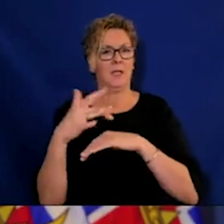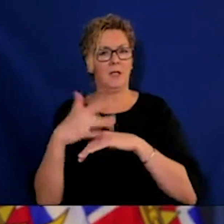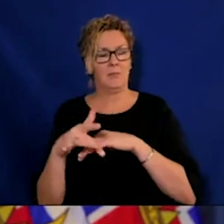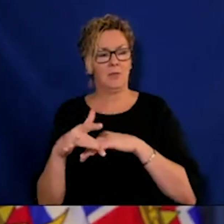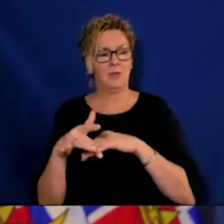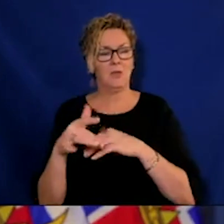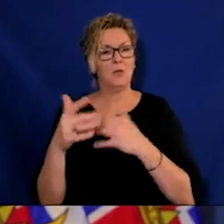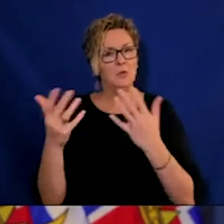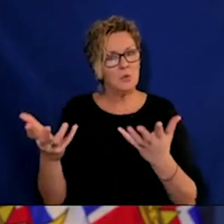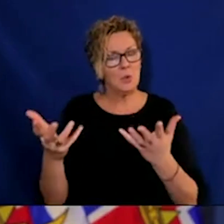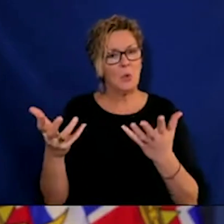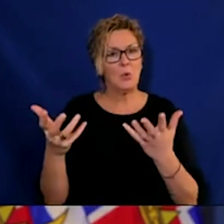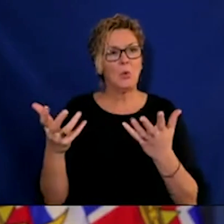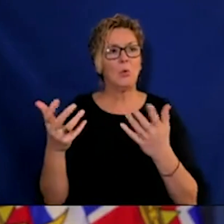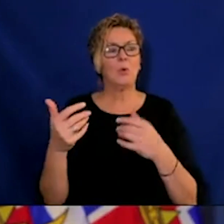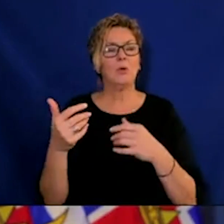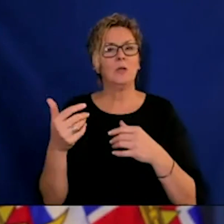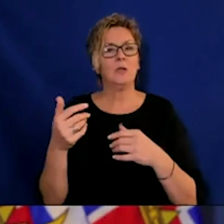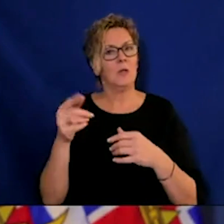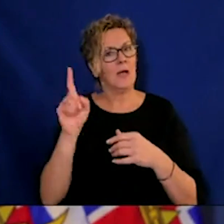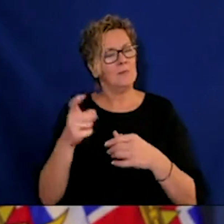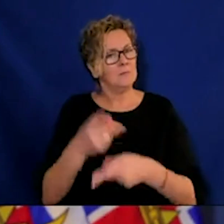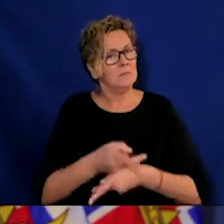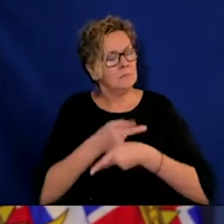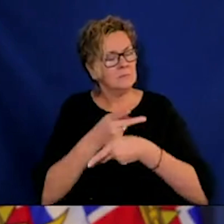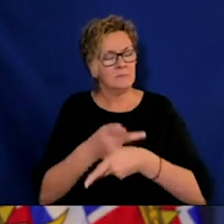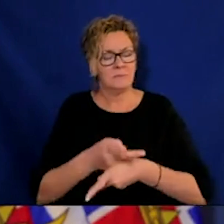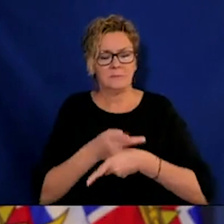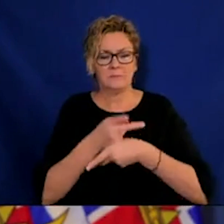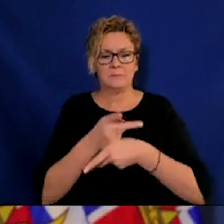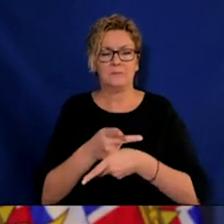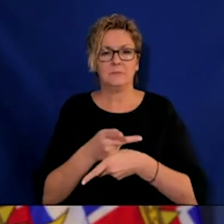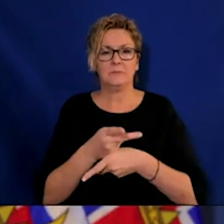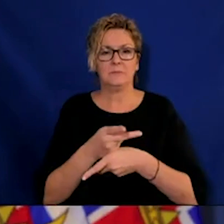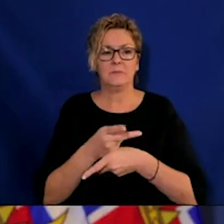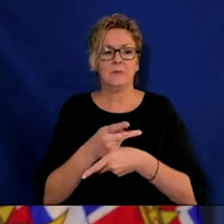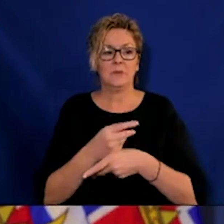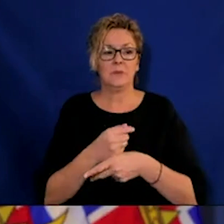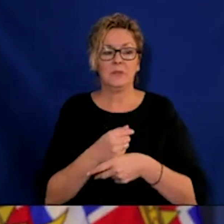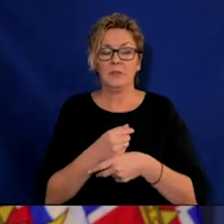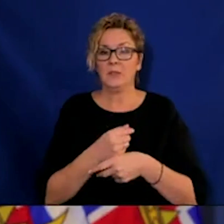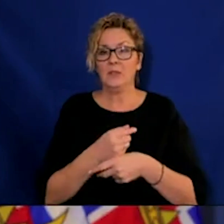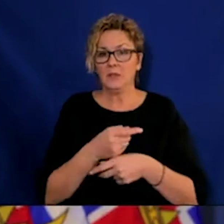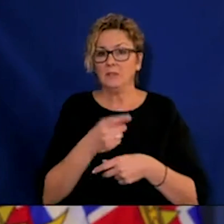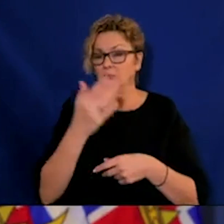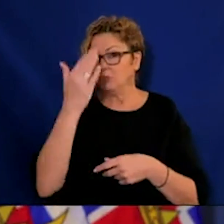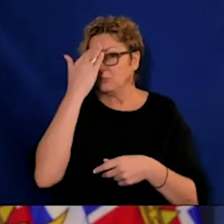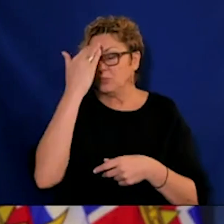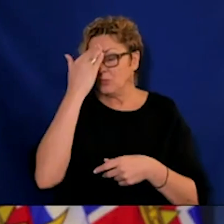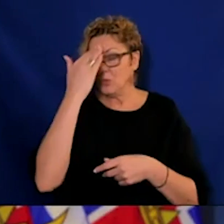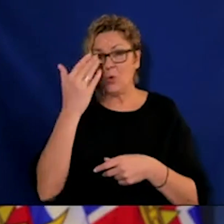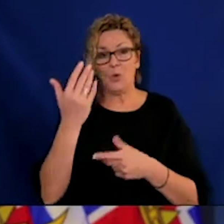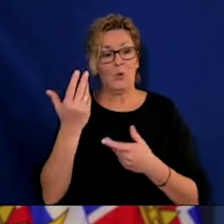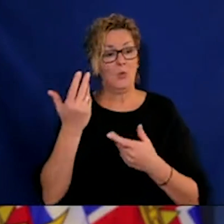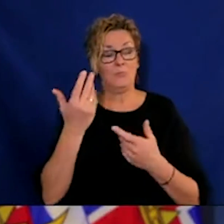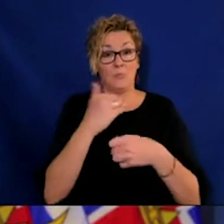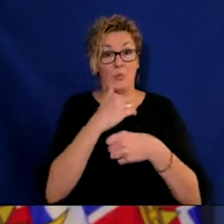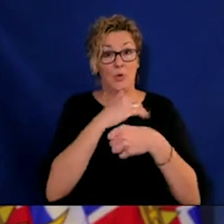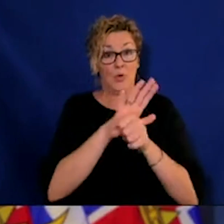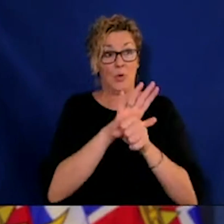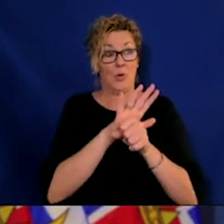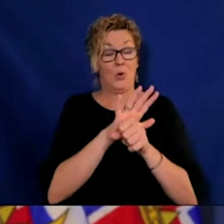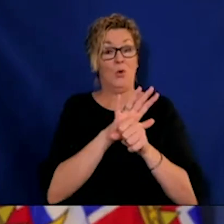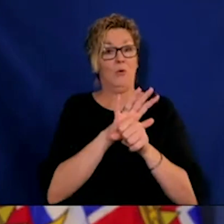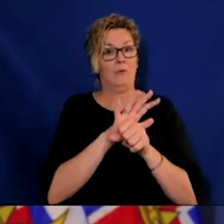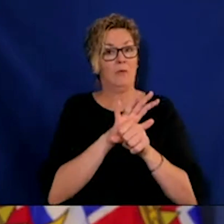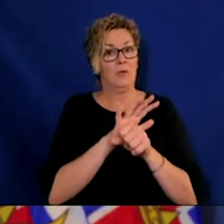of beds, to deal with it. But as all of you will be aware, when COVID-19 is this present, as it is in some parts of our healthcare